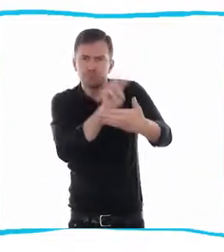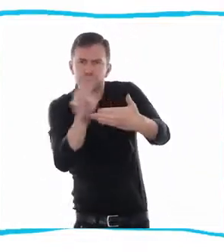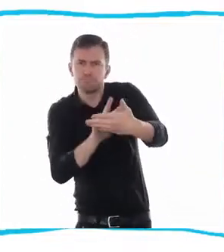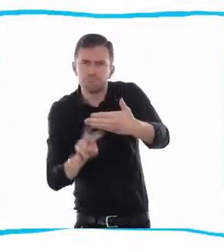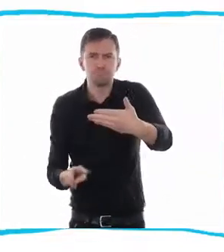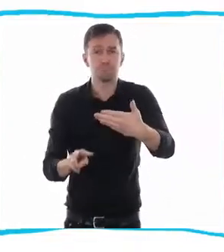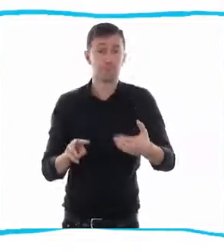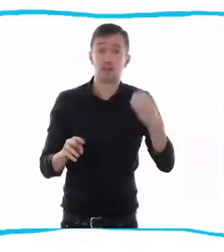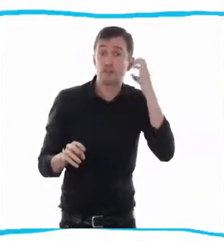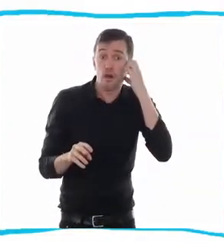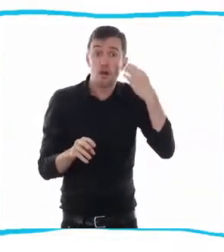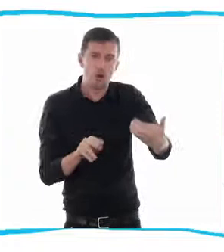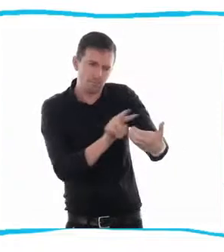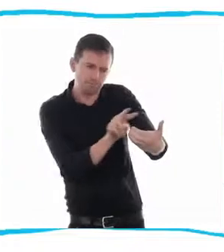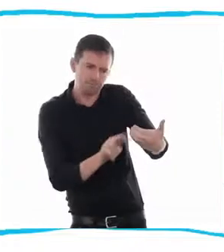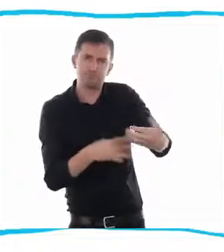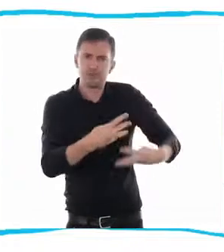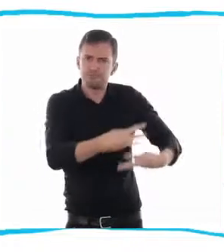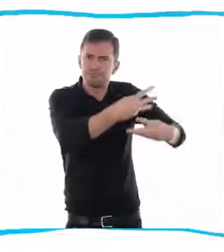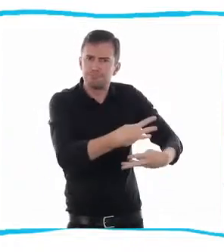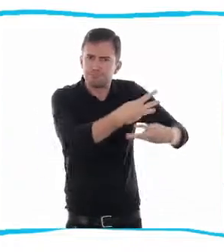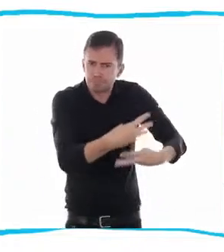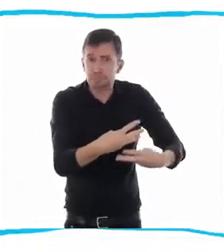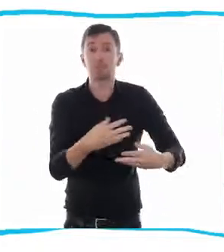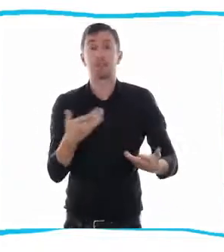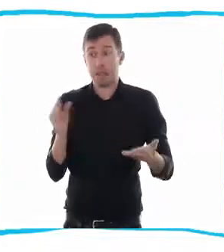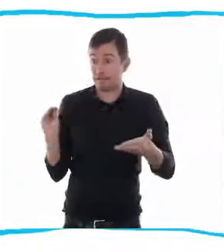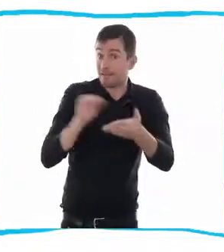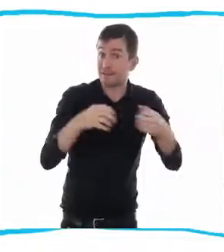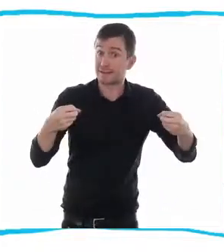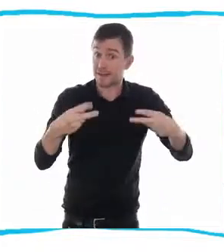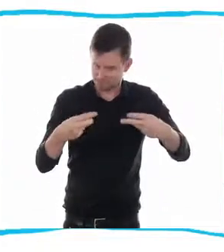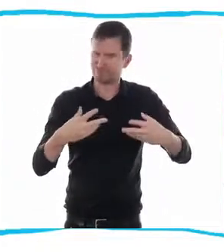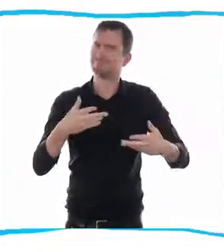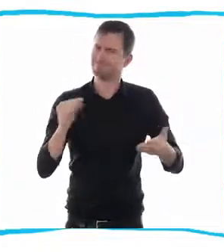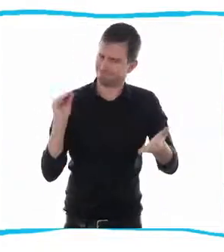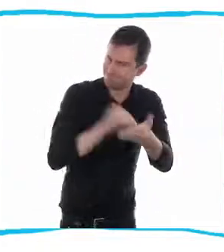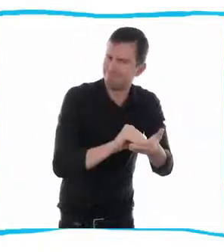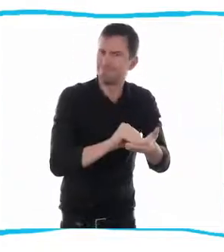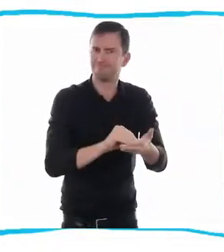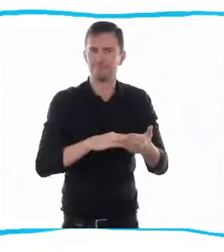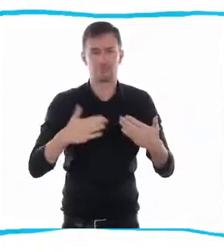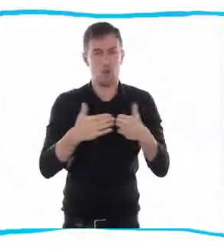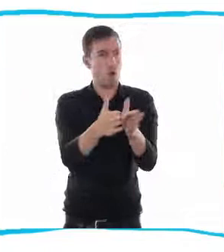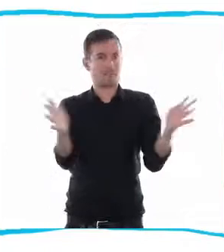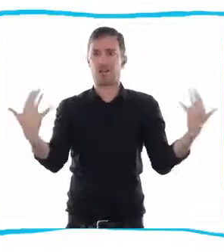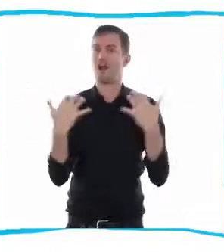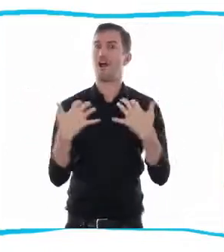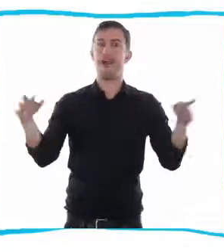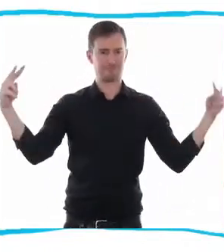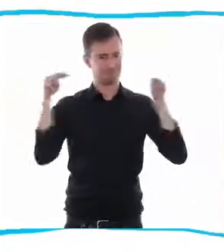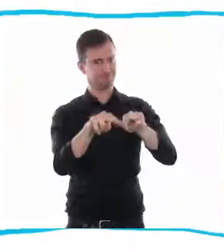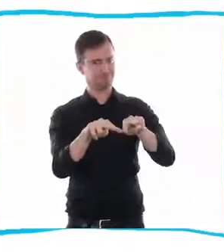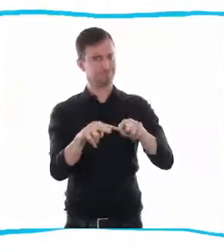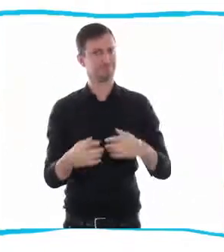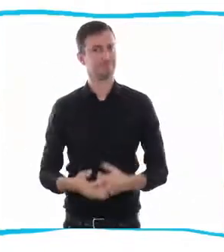text format. You have the opportunity to add captions and transcripts to your videos and bring them to a whole new audience. You